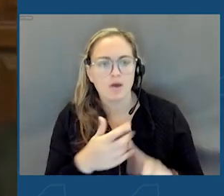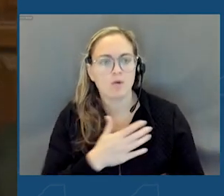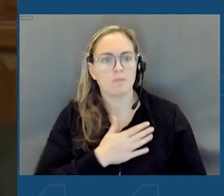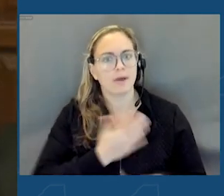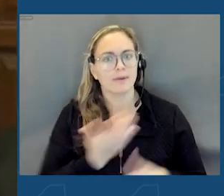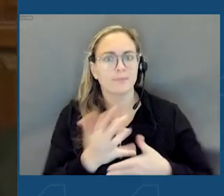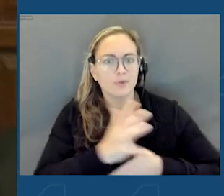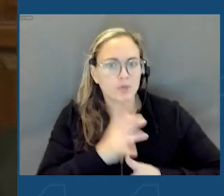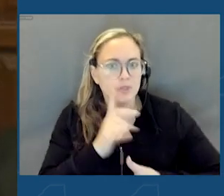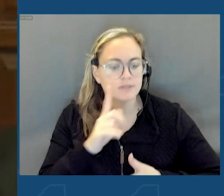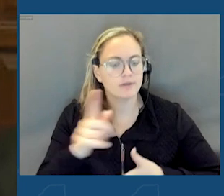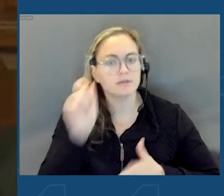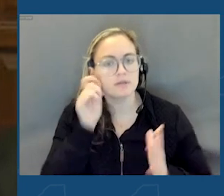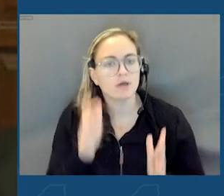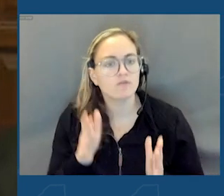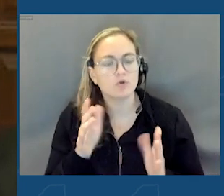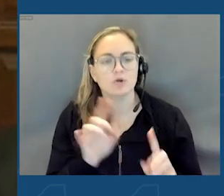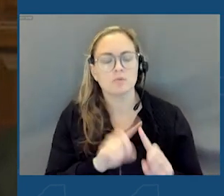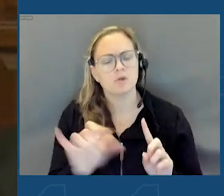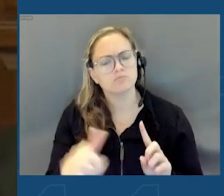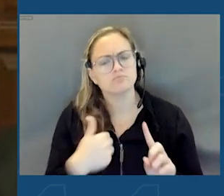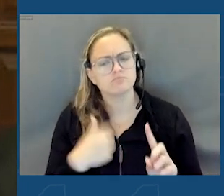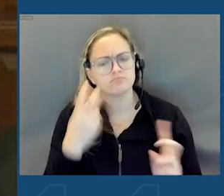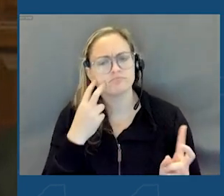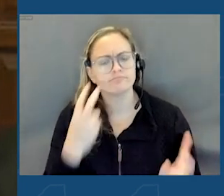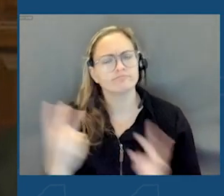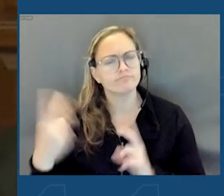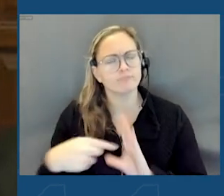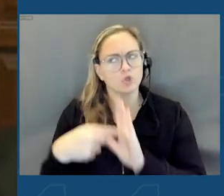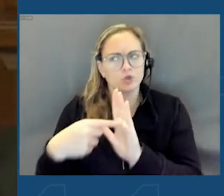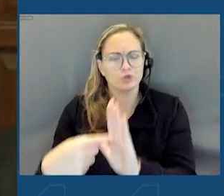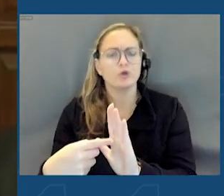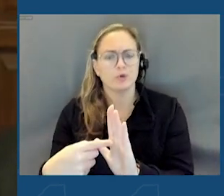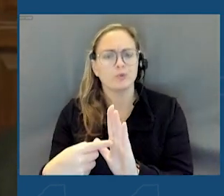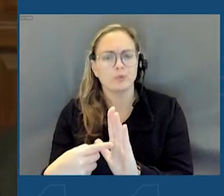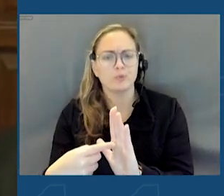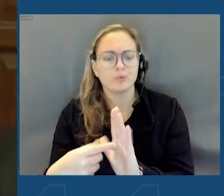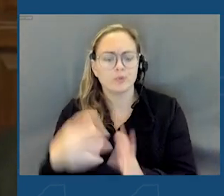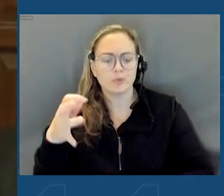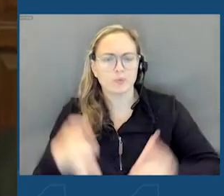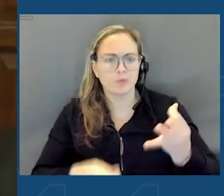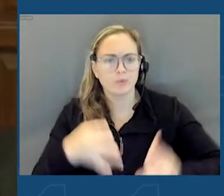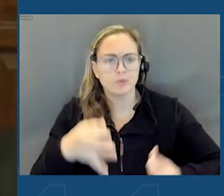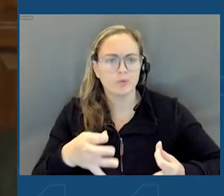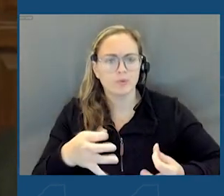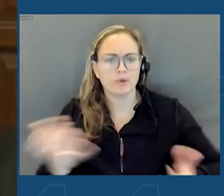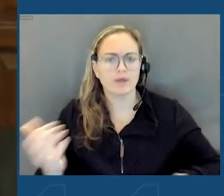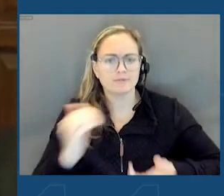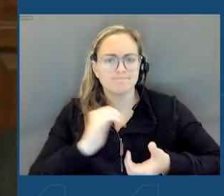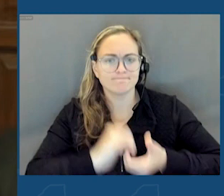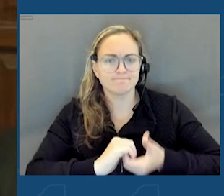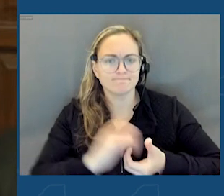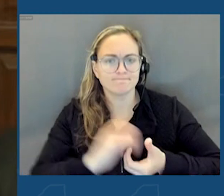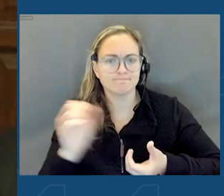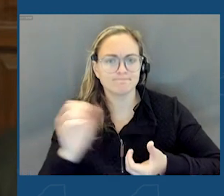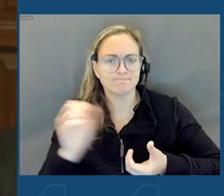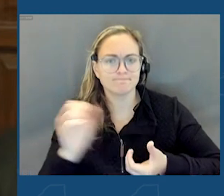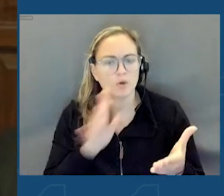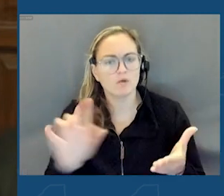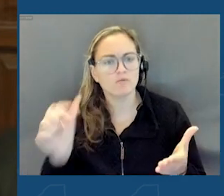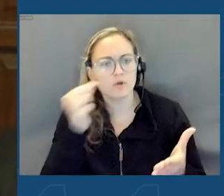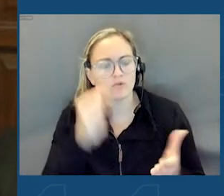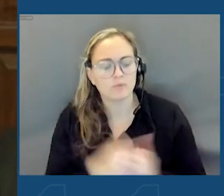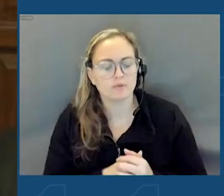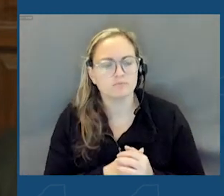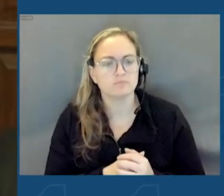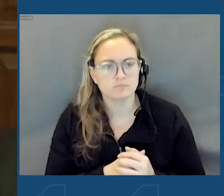governor, but also have that reflected in the judiciary as a co-equal branch of government, and to take